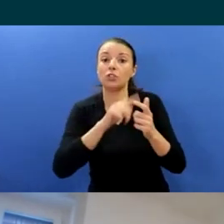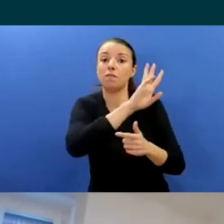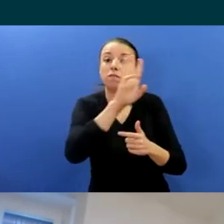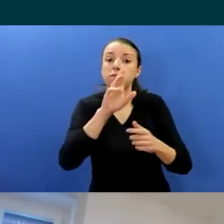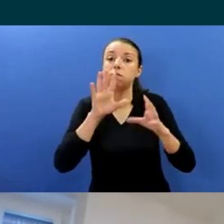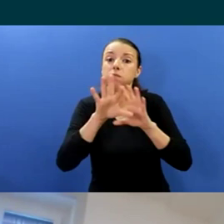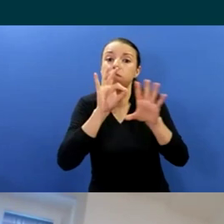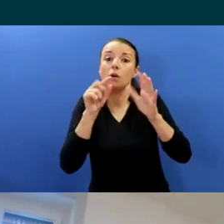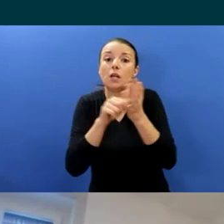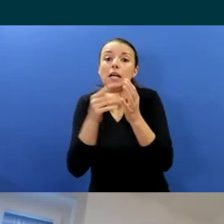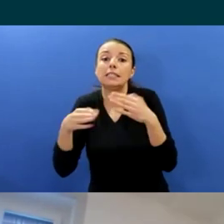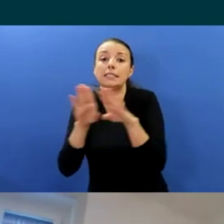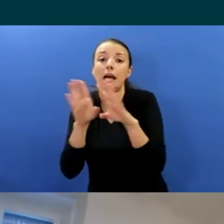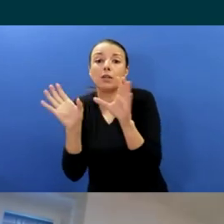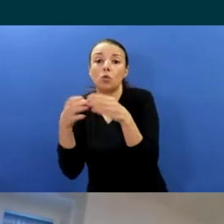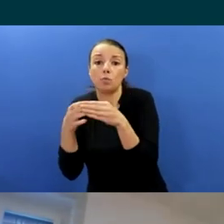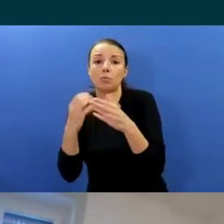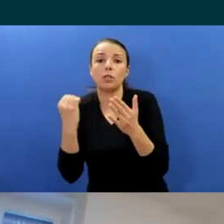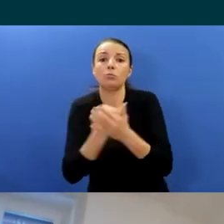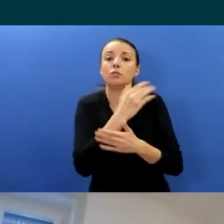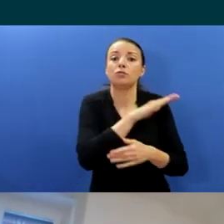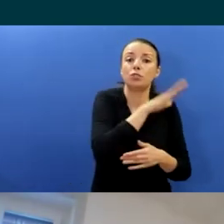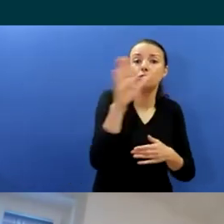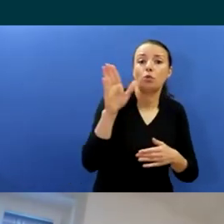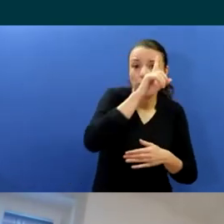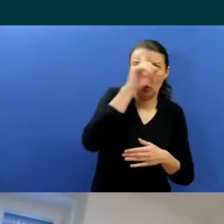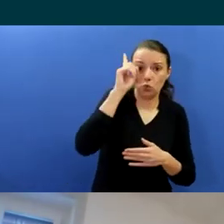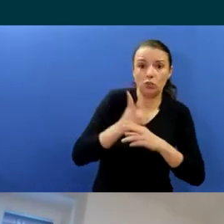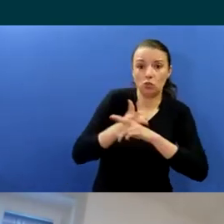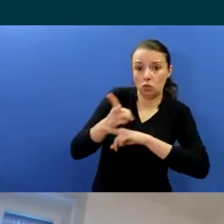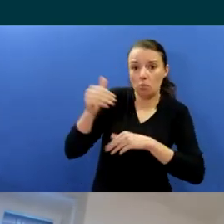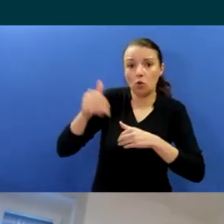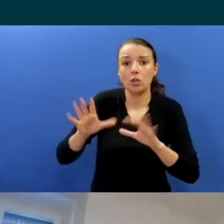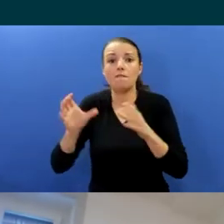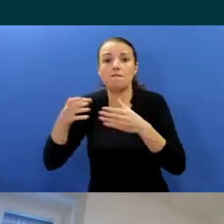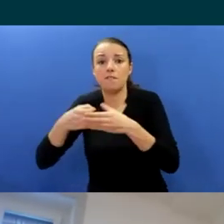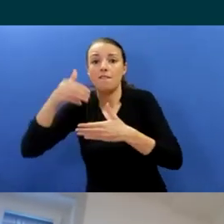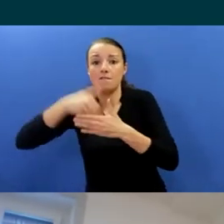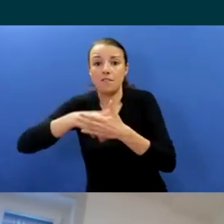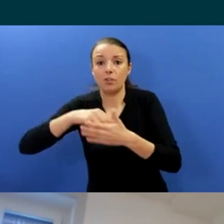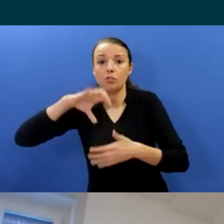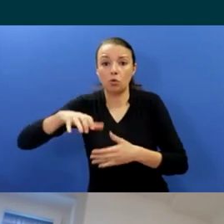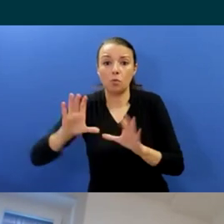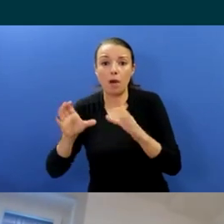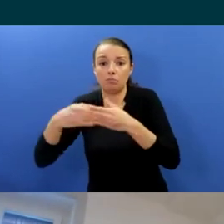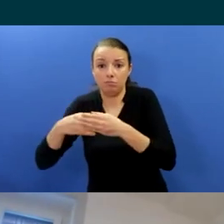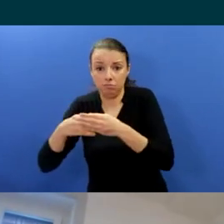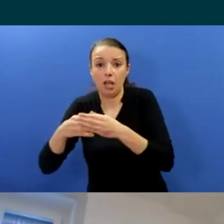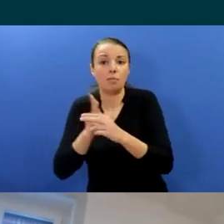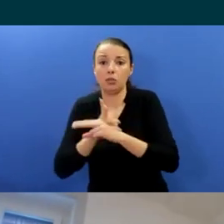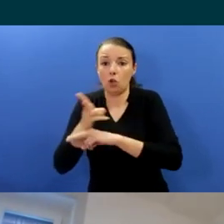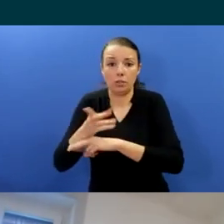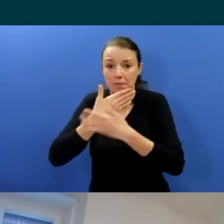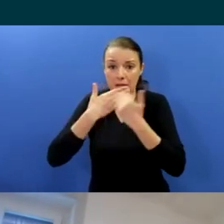where, for example, groups of experts, internal groups of experts come together in order to discuss project ideas